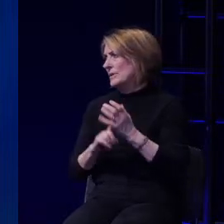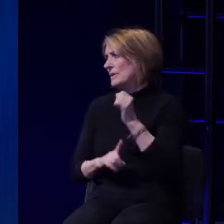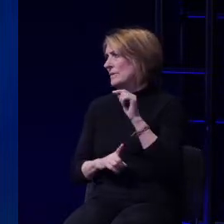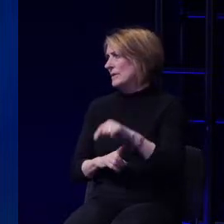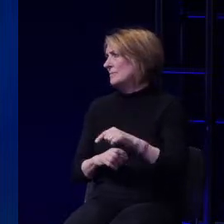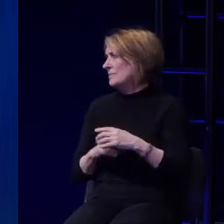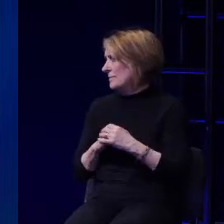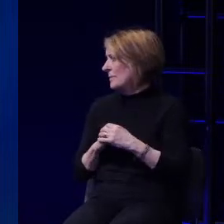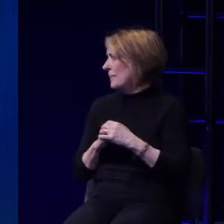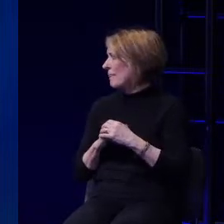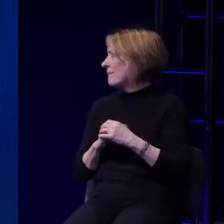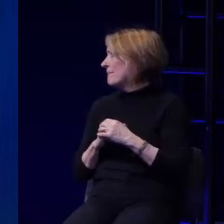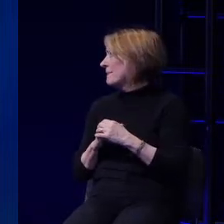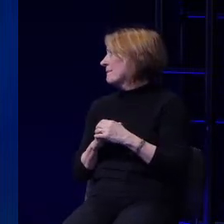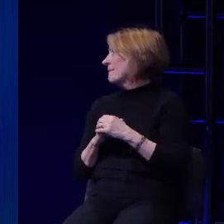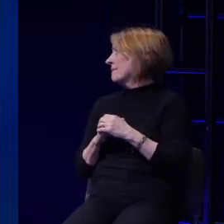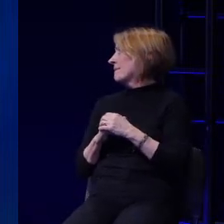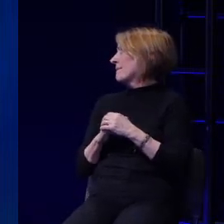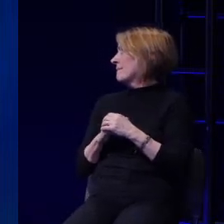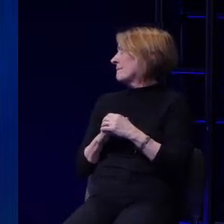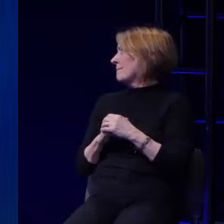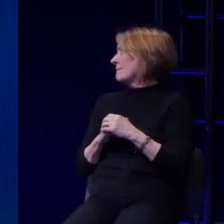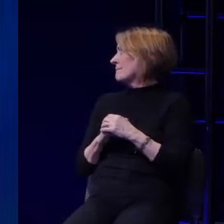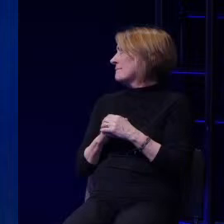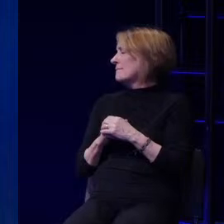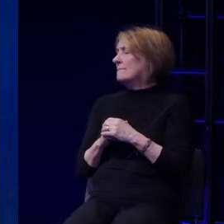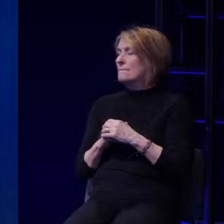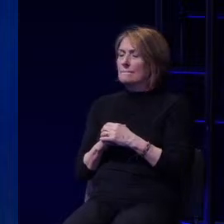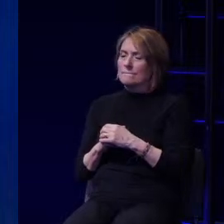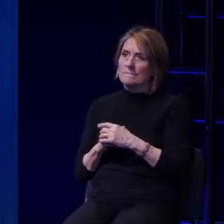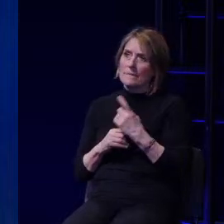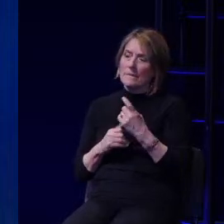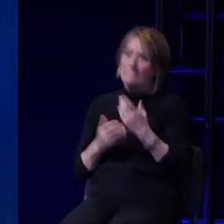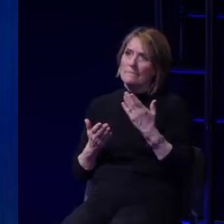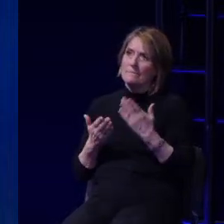it did. Yeah, and I think it's fair to say that